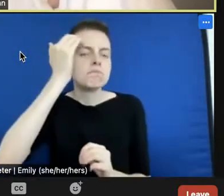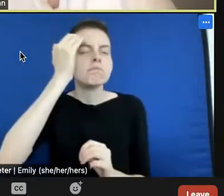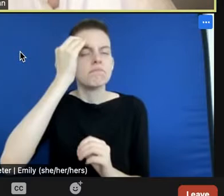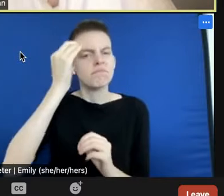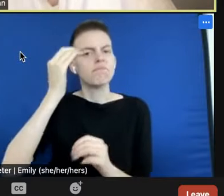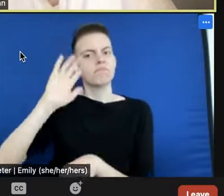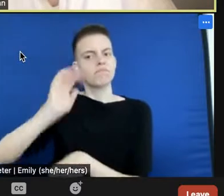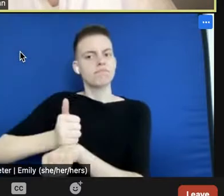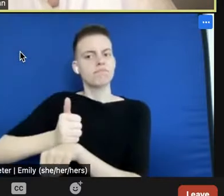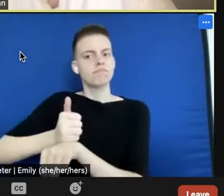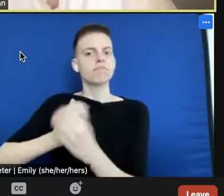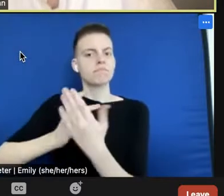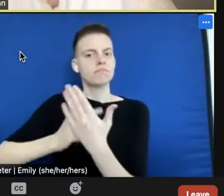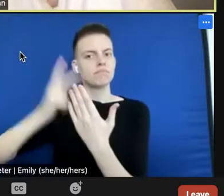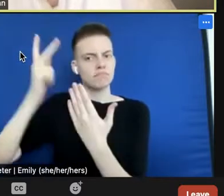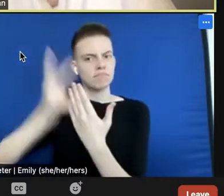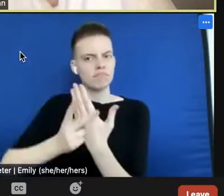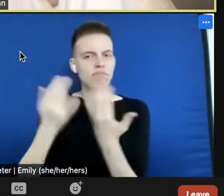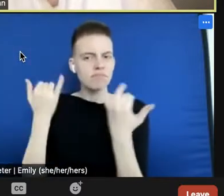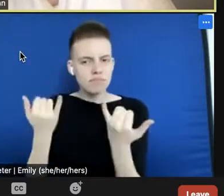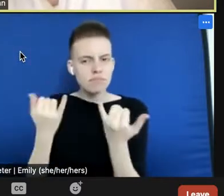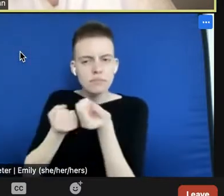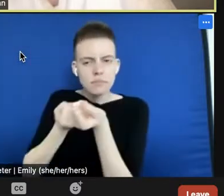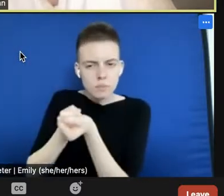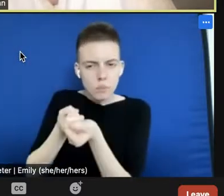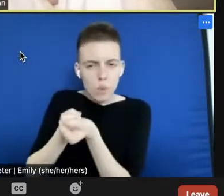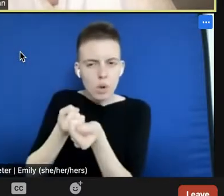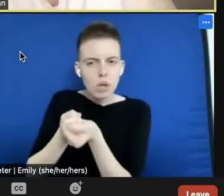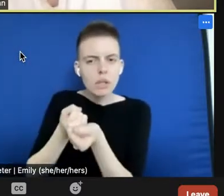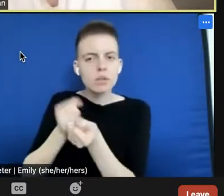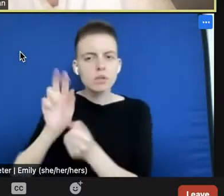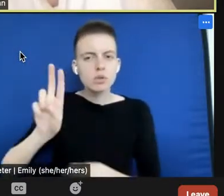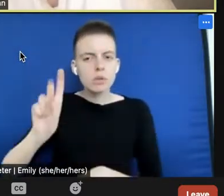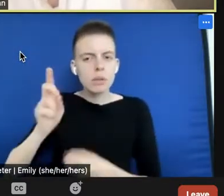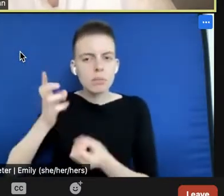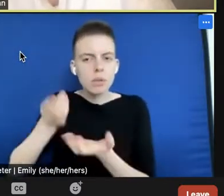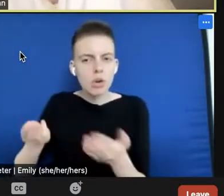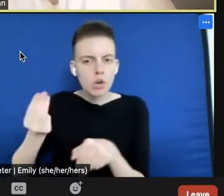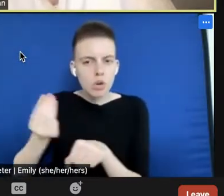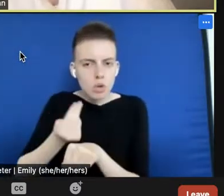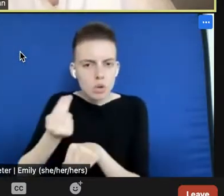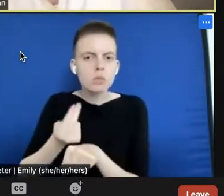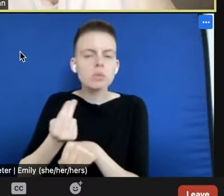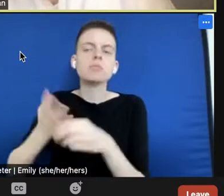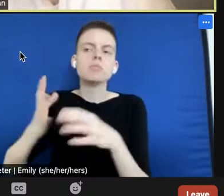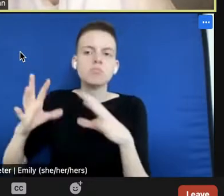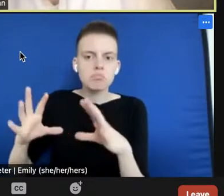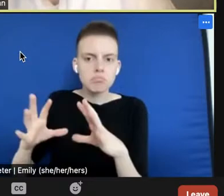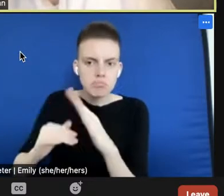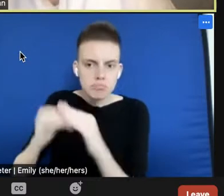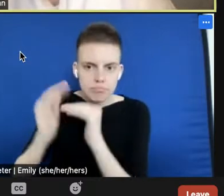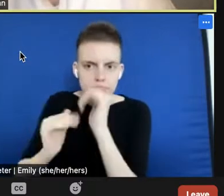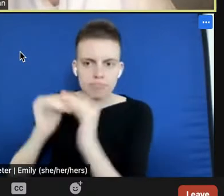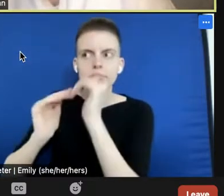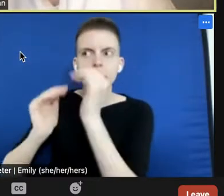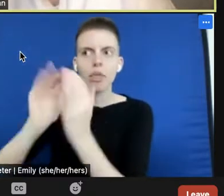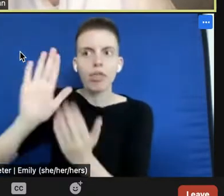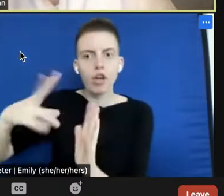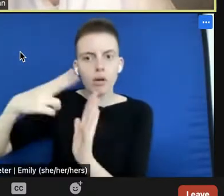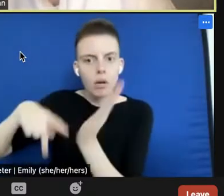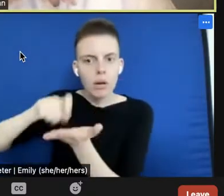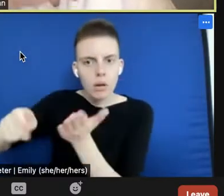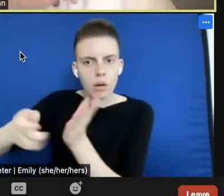program supporting the use of 2D materials that can help build some literacy skills for students with CVI